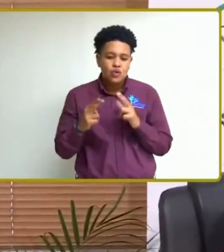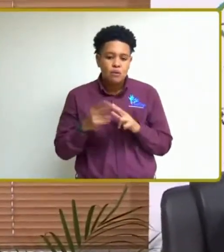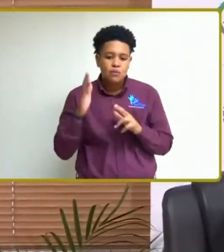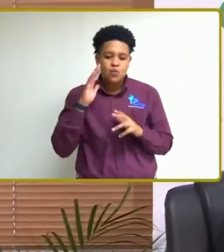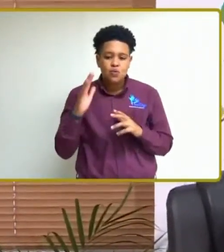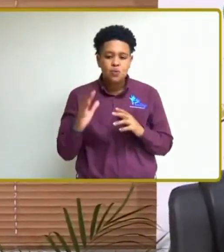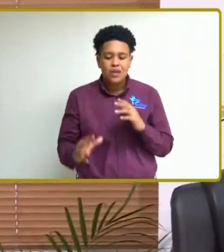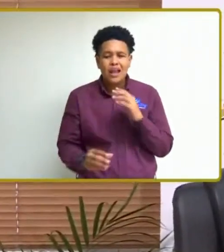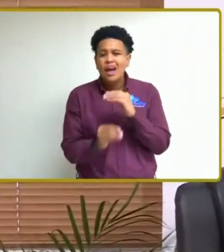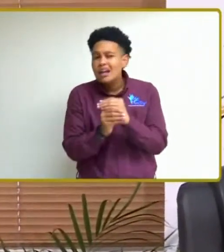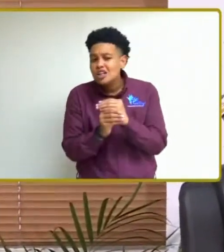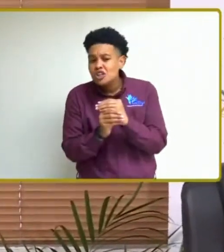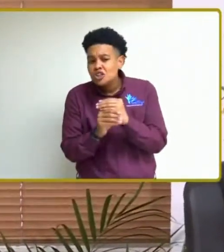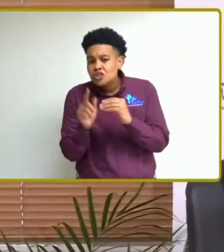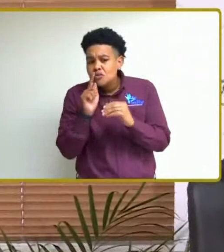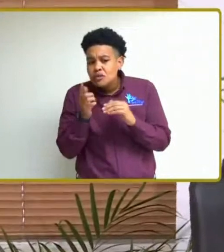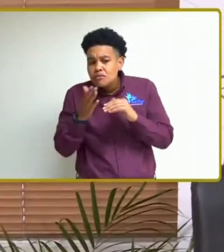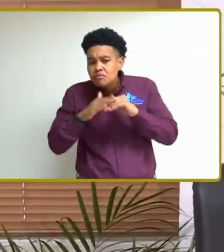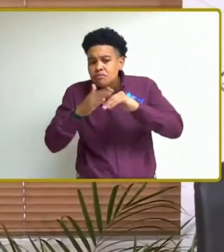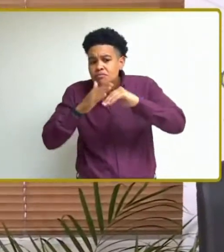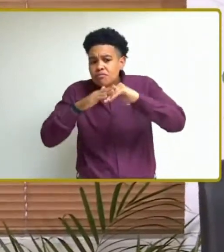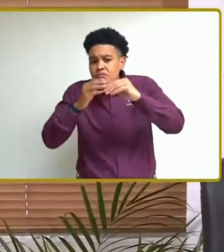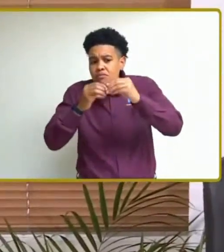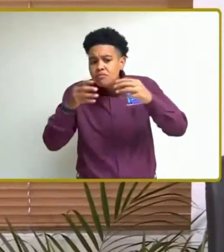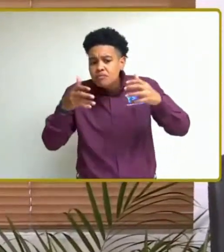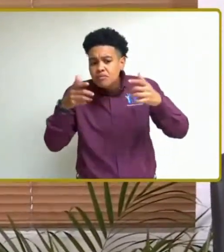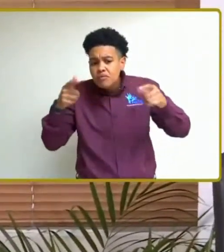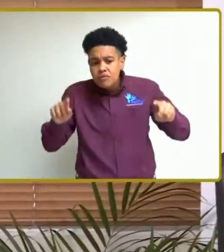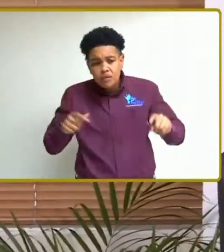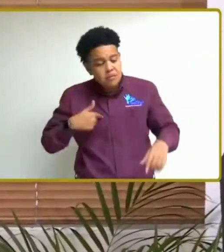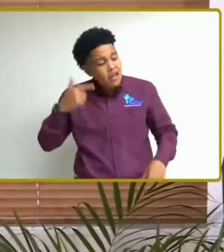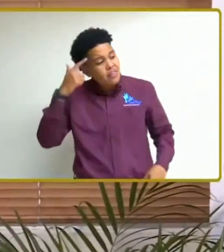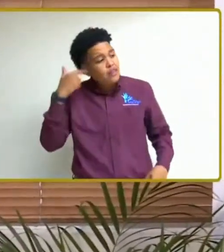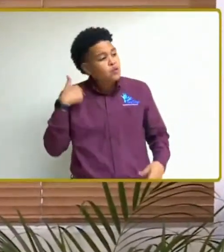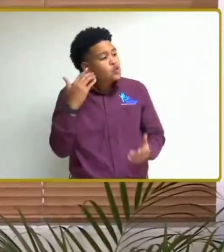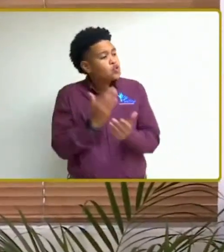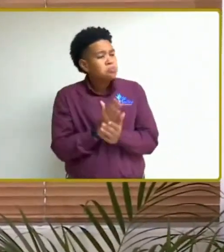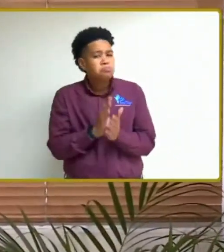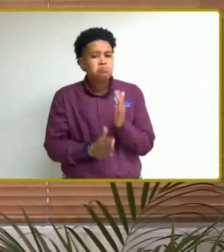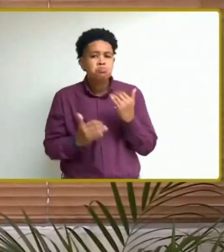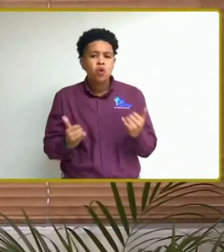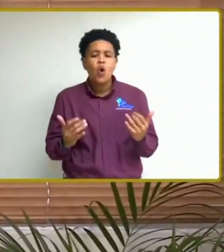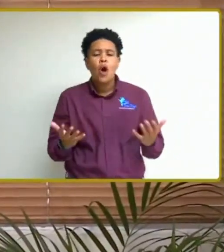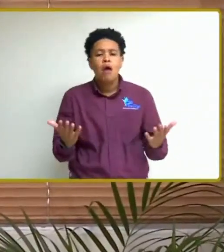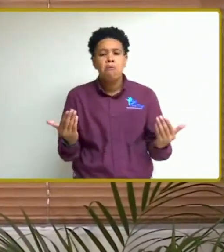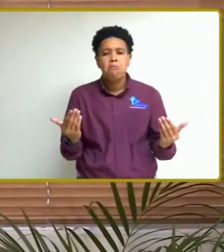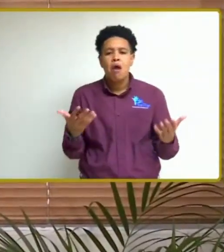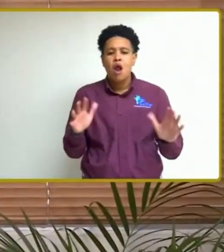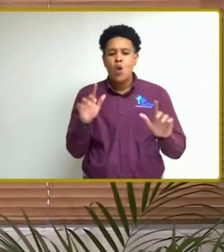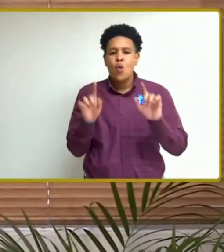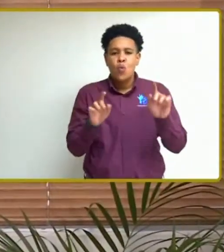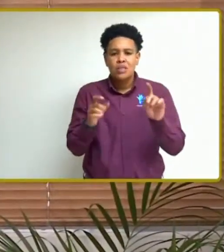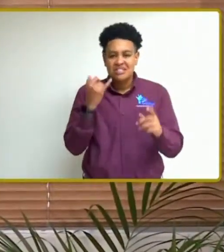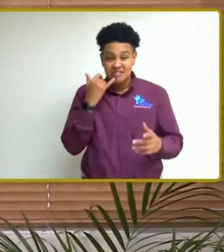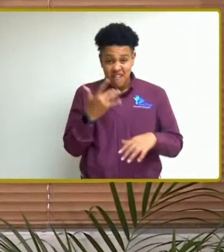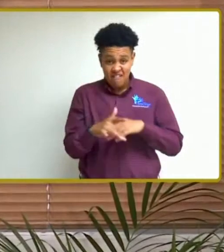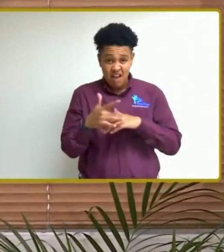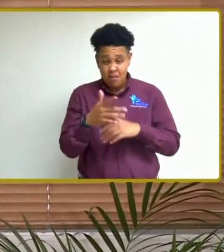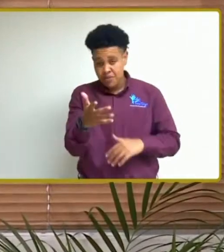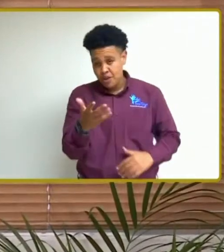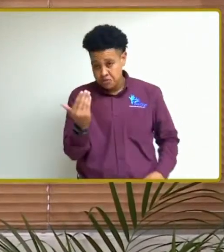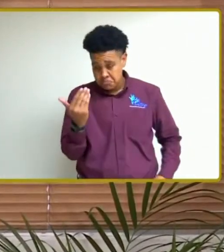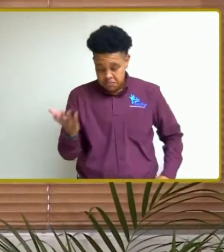also increase. All right, I think we should stop here and take any questions that are.